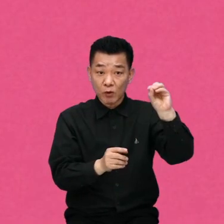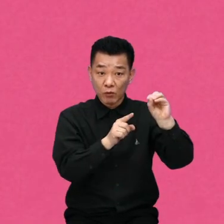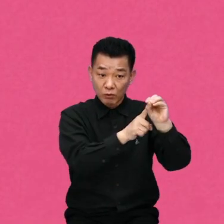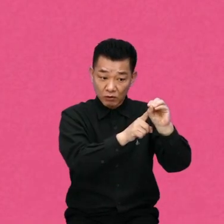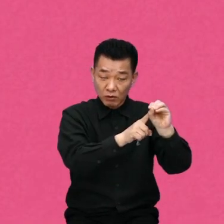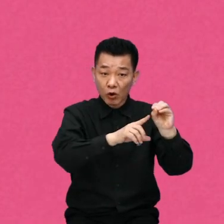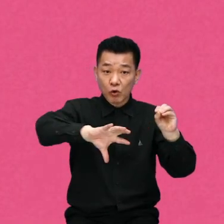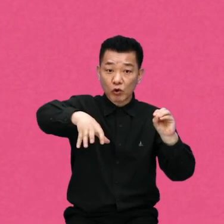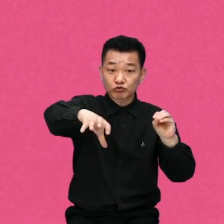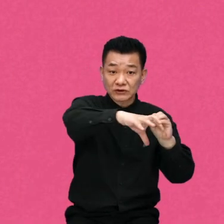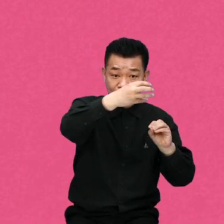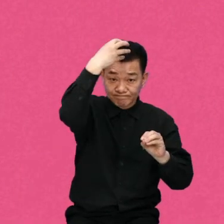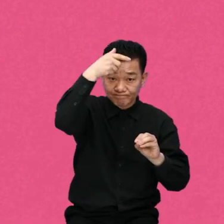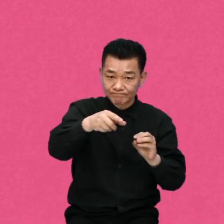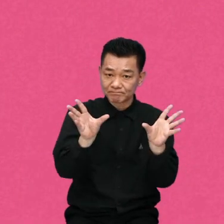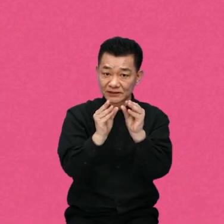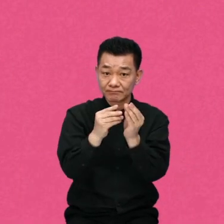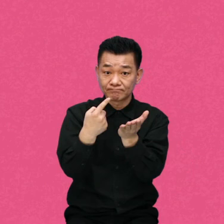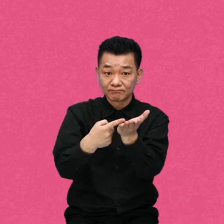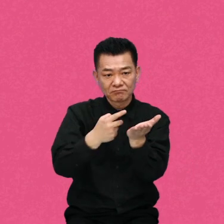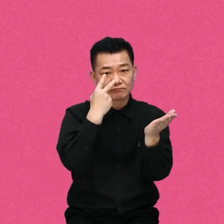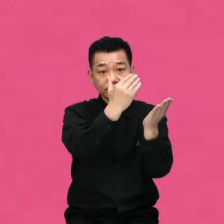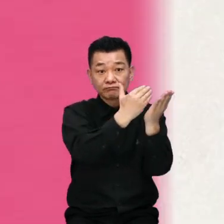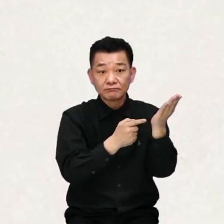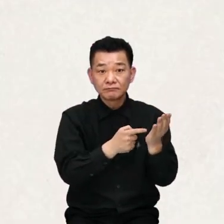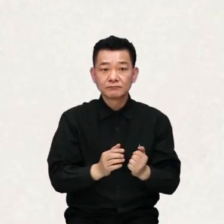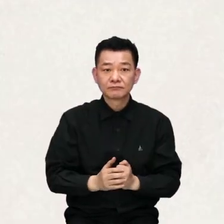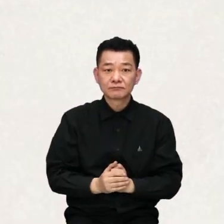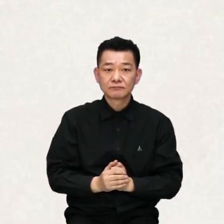the Article 40, Conference of States Parties,